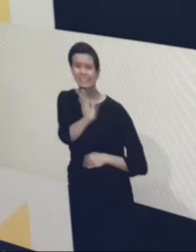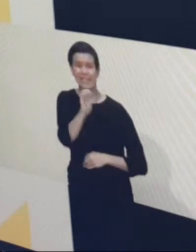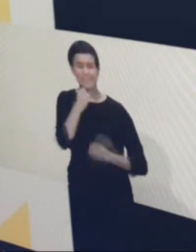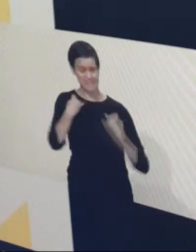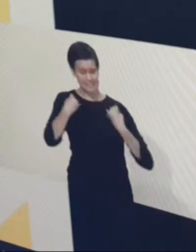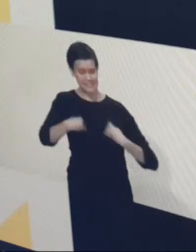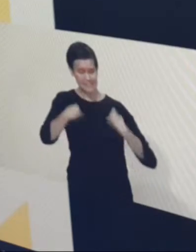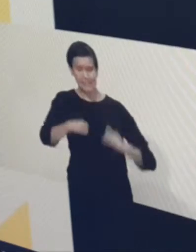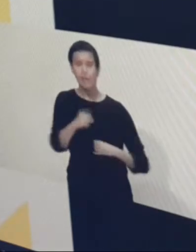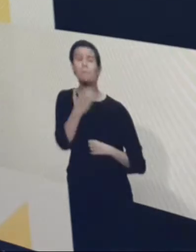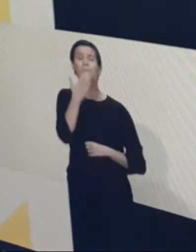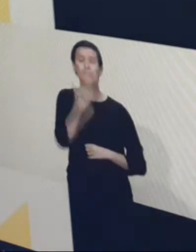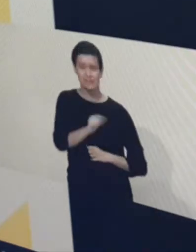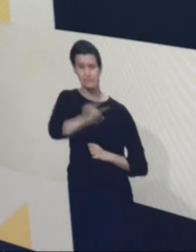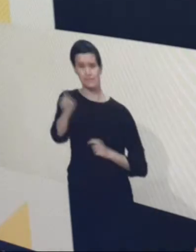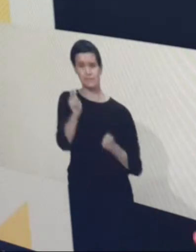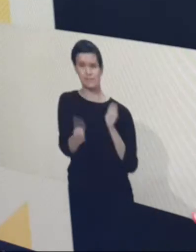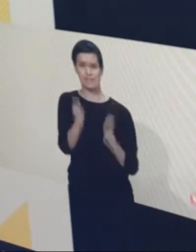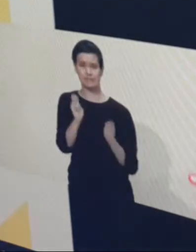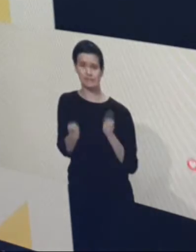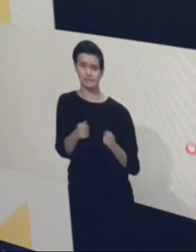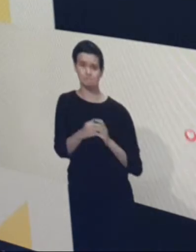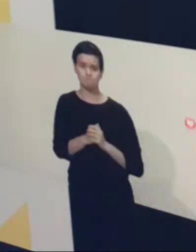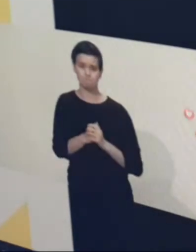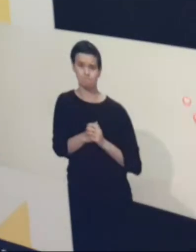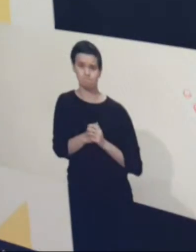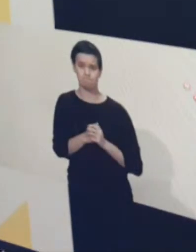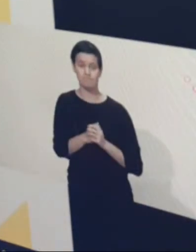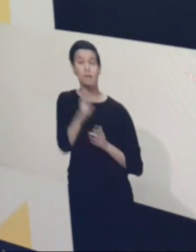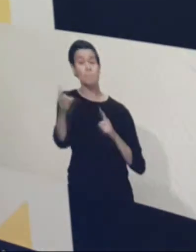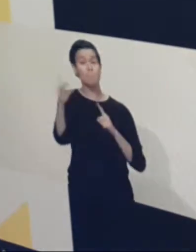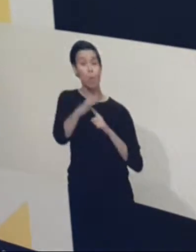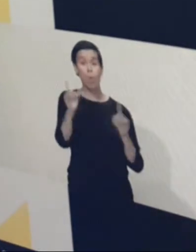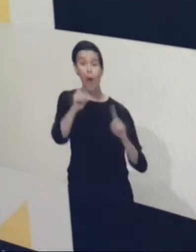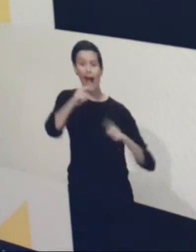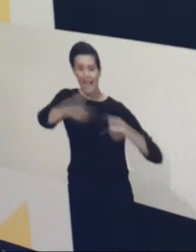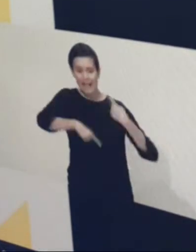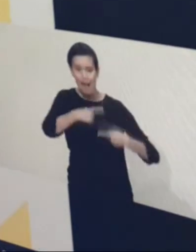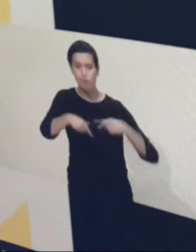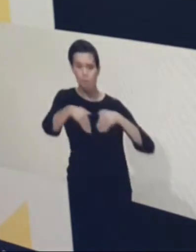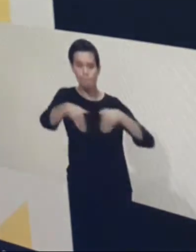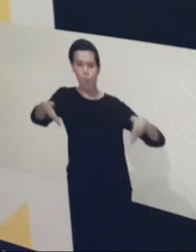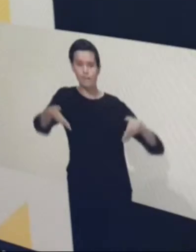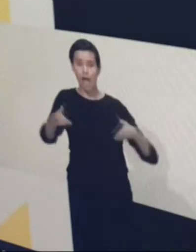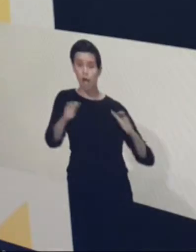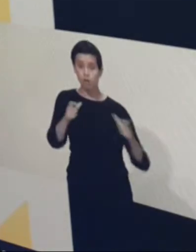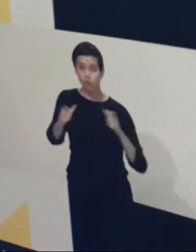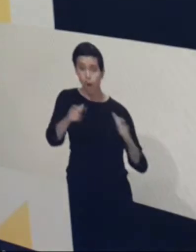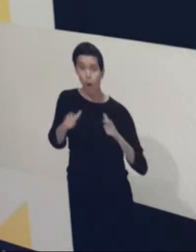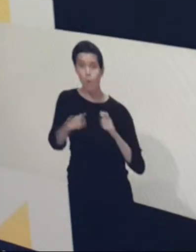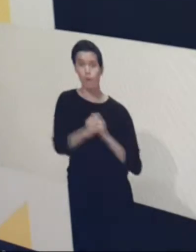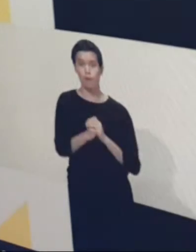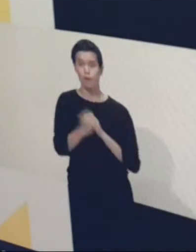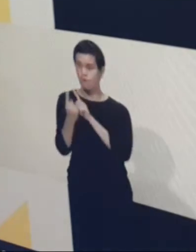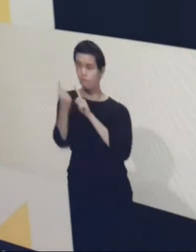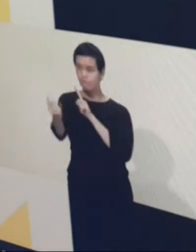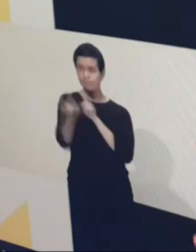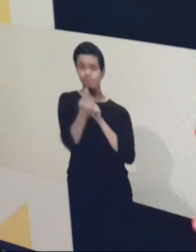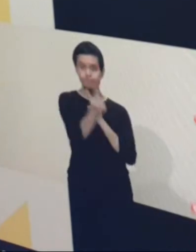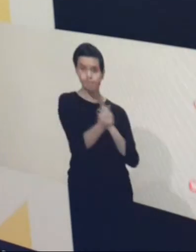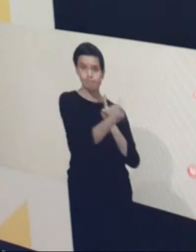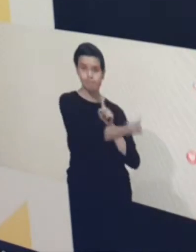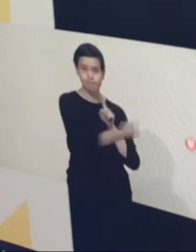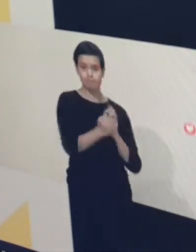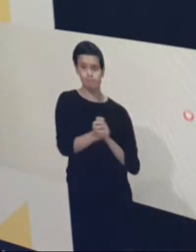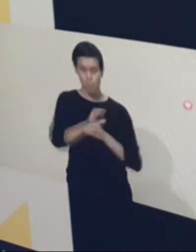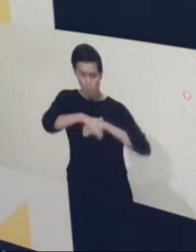means continuing our strong border controls, hand hygiene and physical distancing, which have and will continue to be our